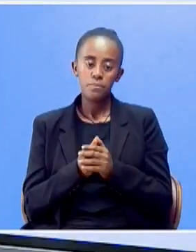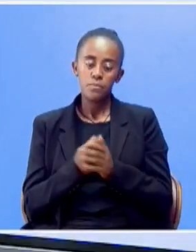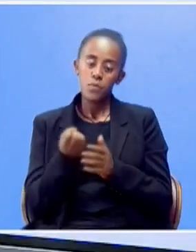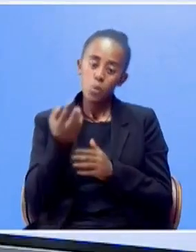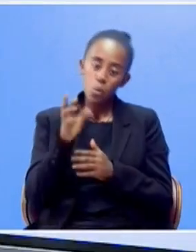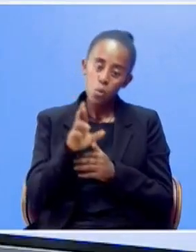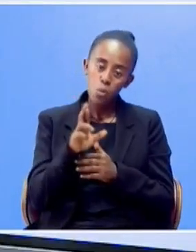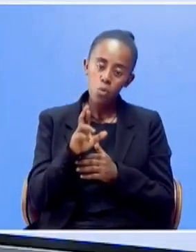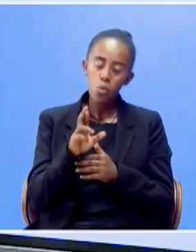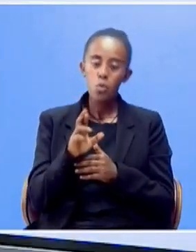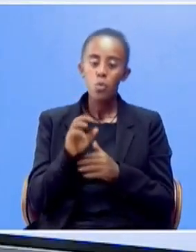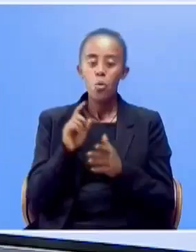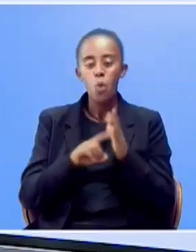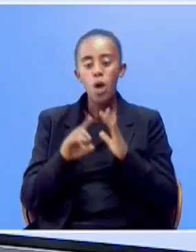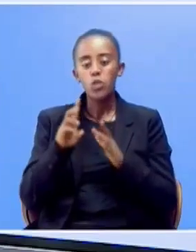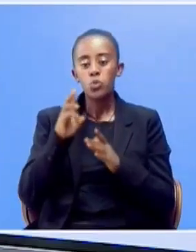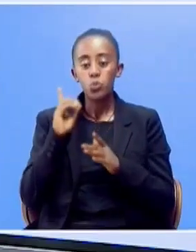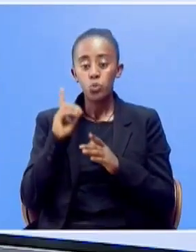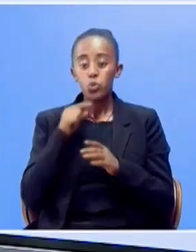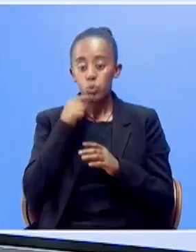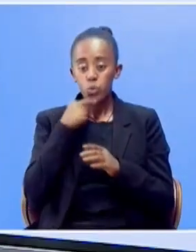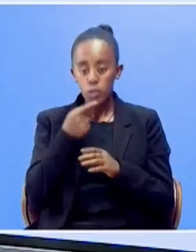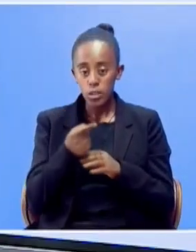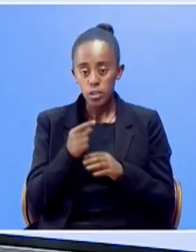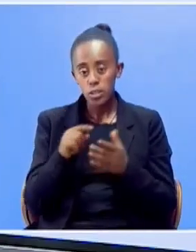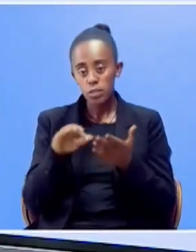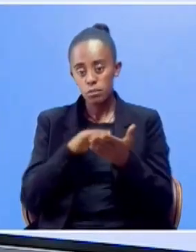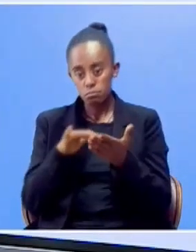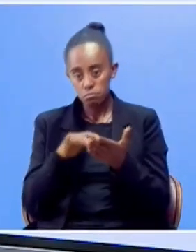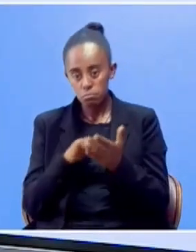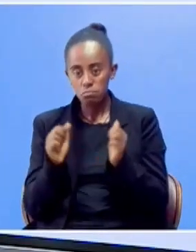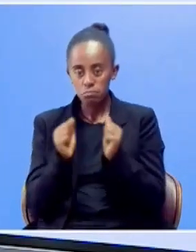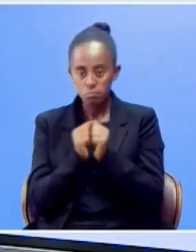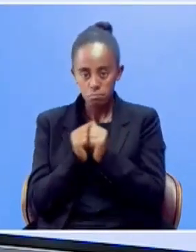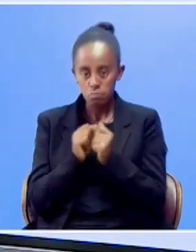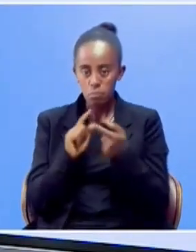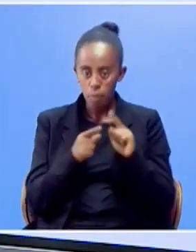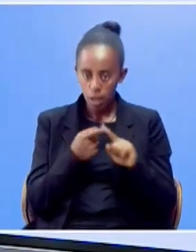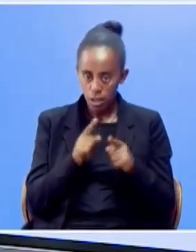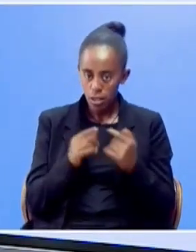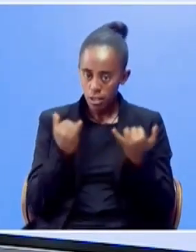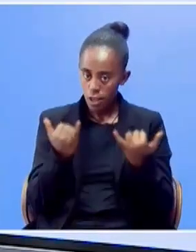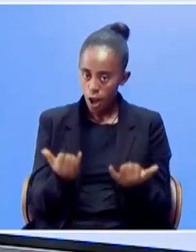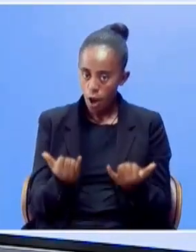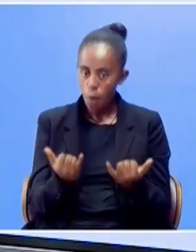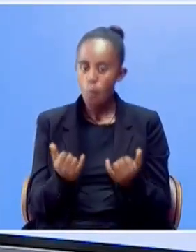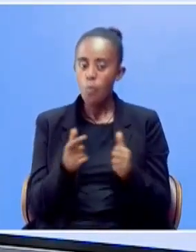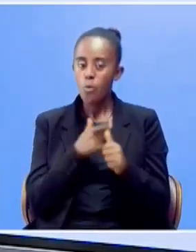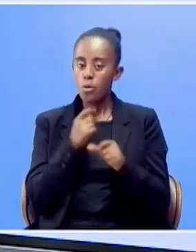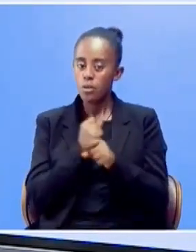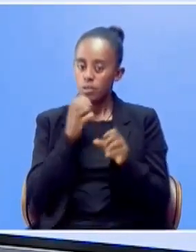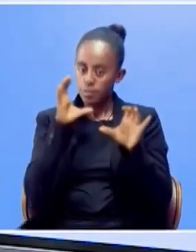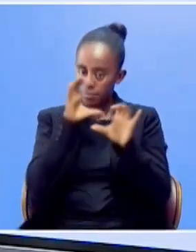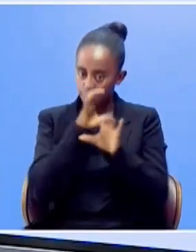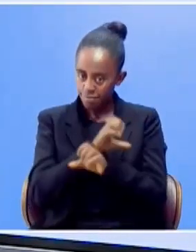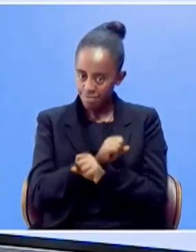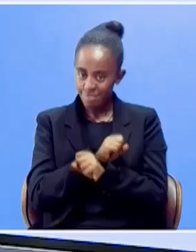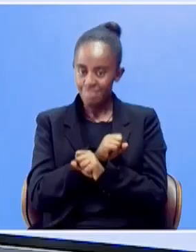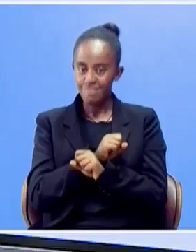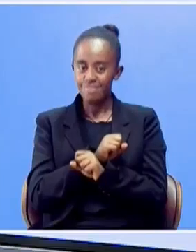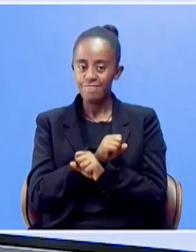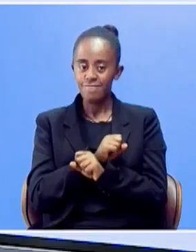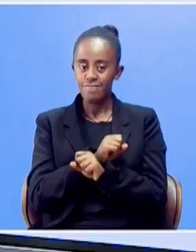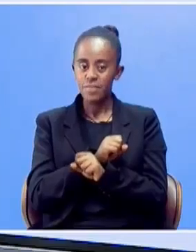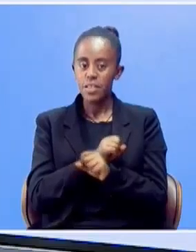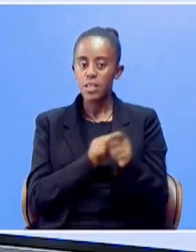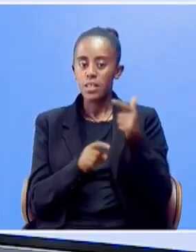Or what would you say about studying with a partner? Now, task 1 is completed.